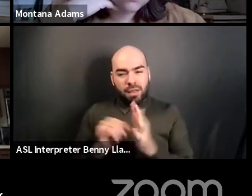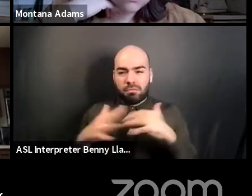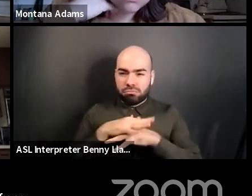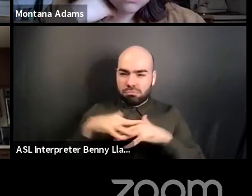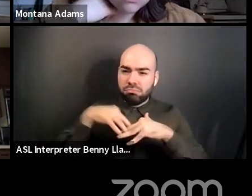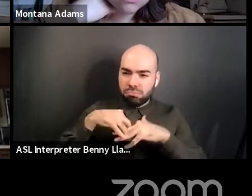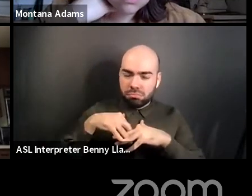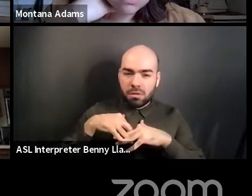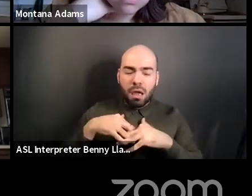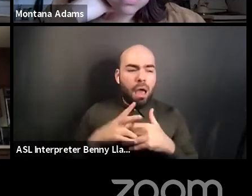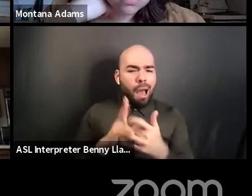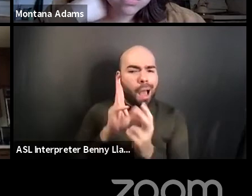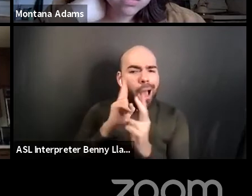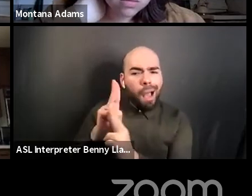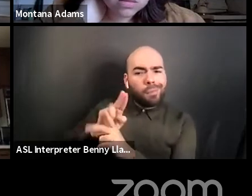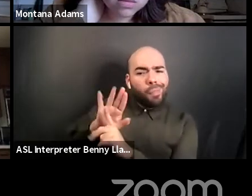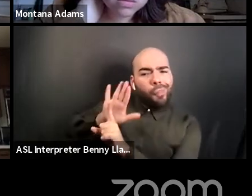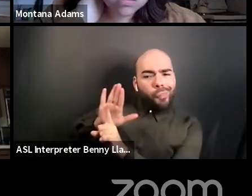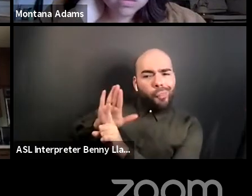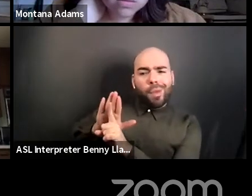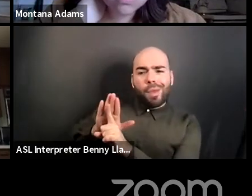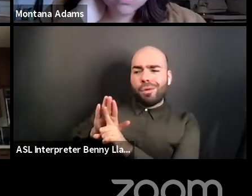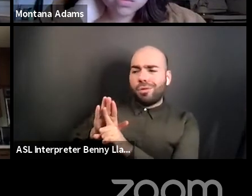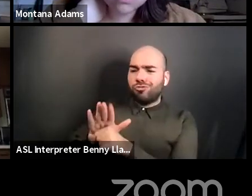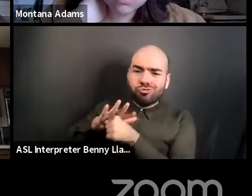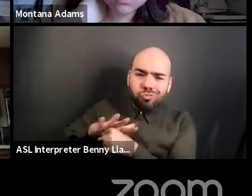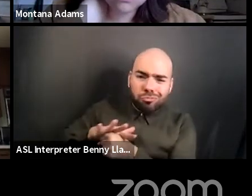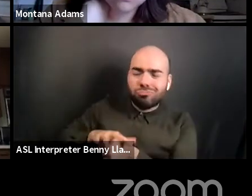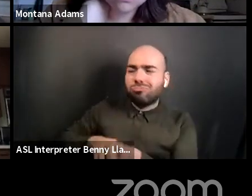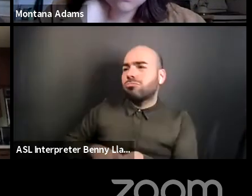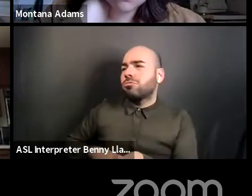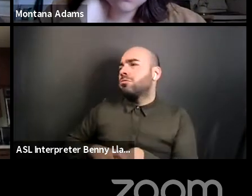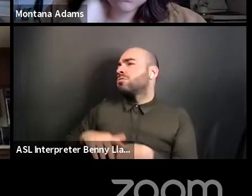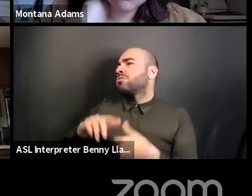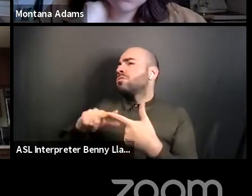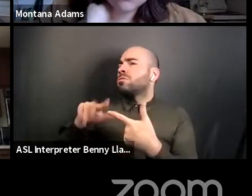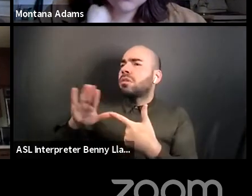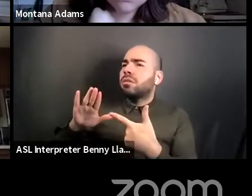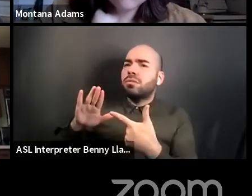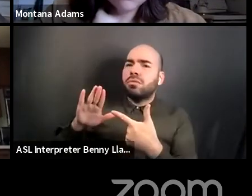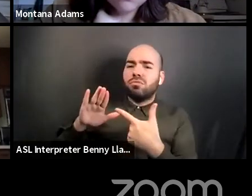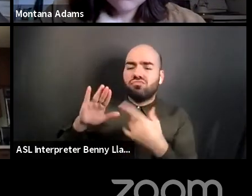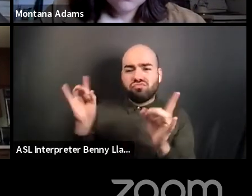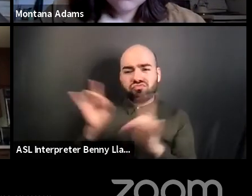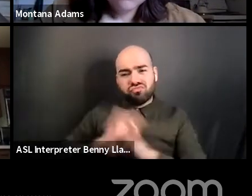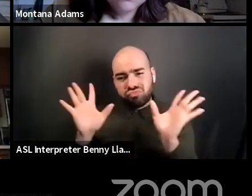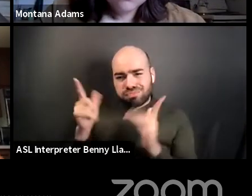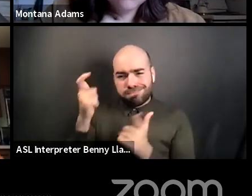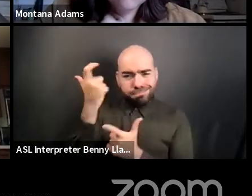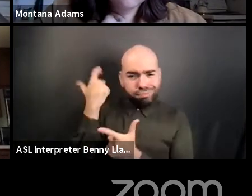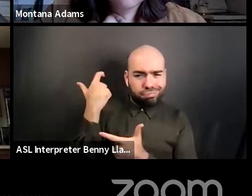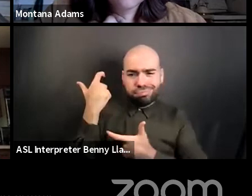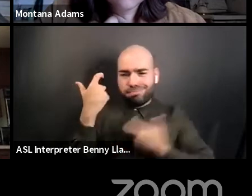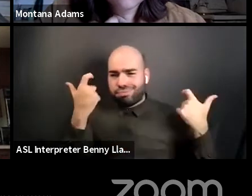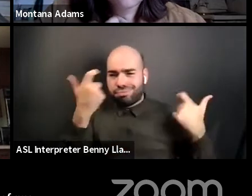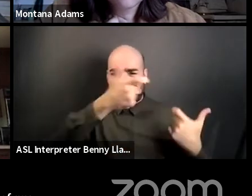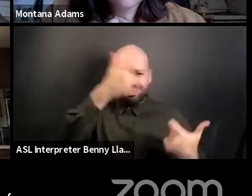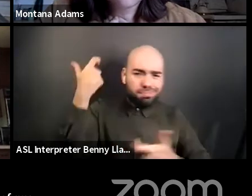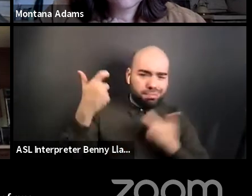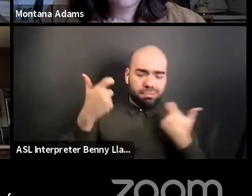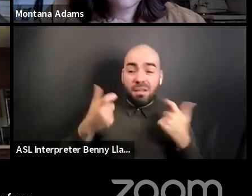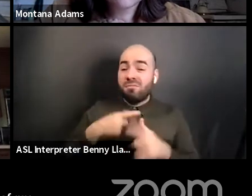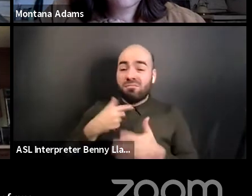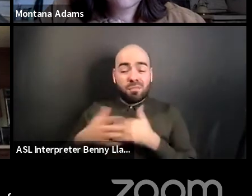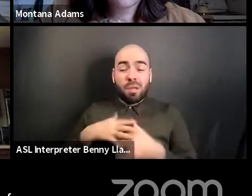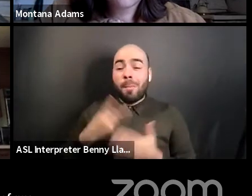the stress and the horrors and the problems that all of my ancestors have gone through, both on my father's and mother's